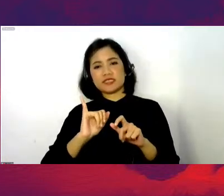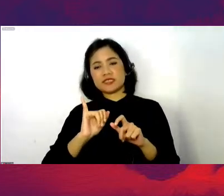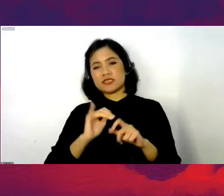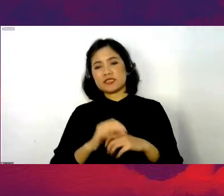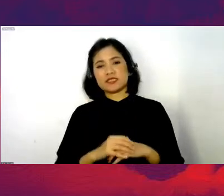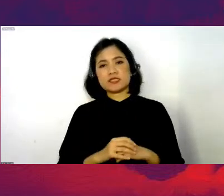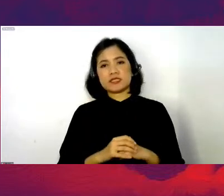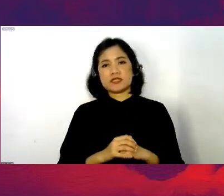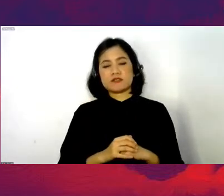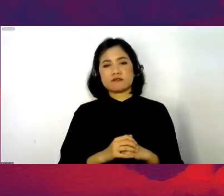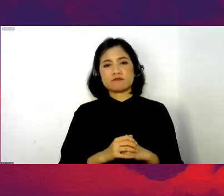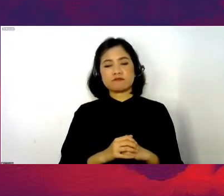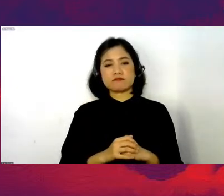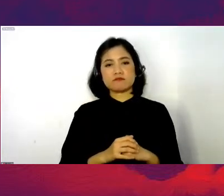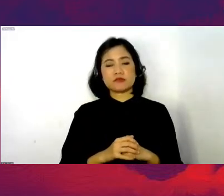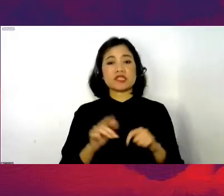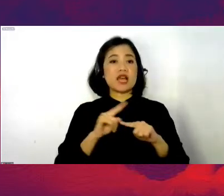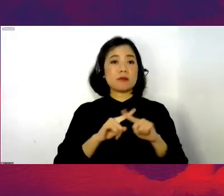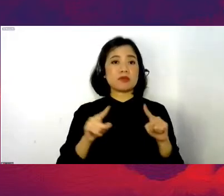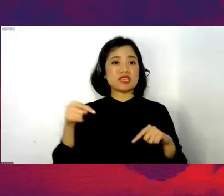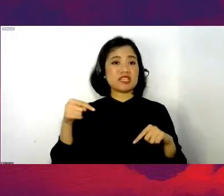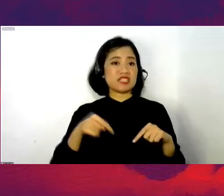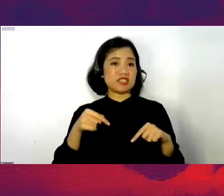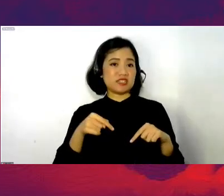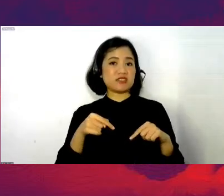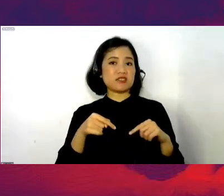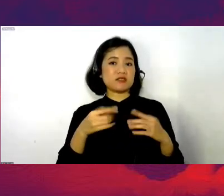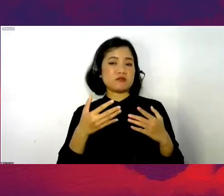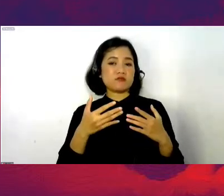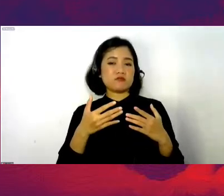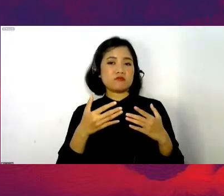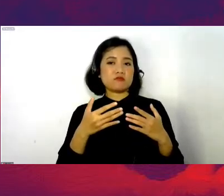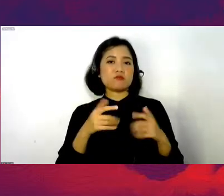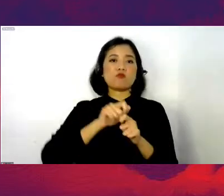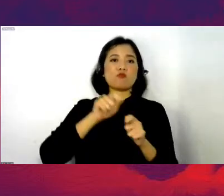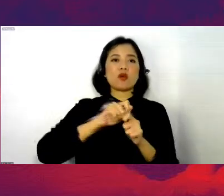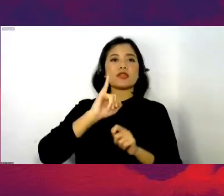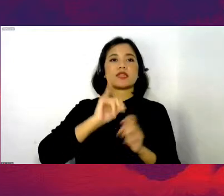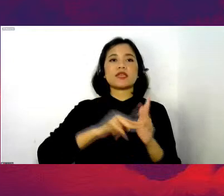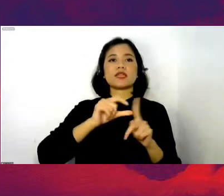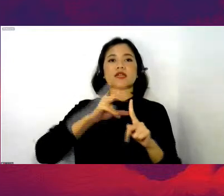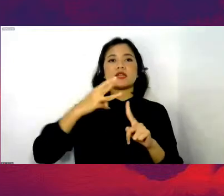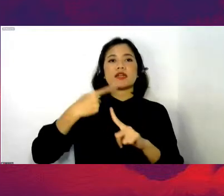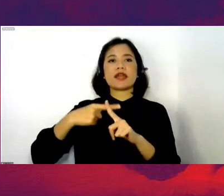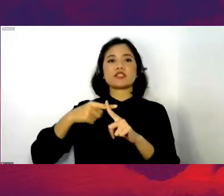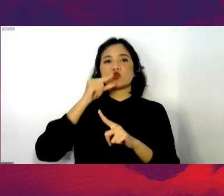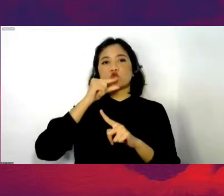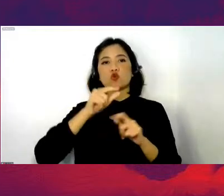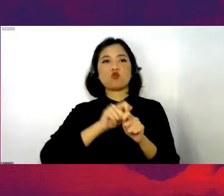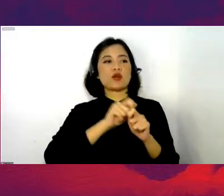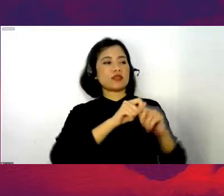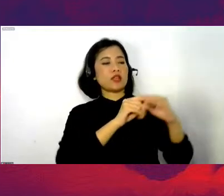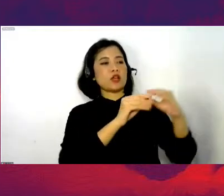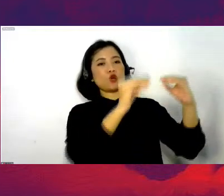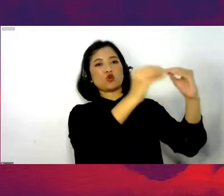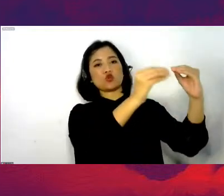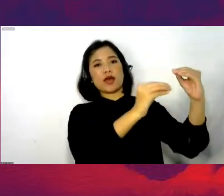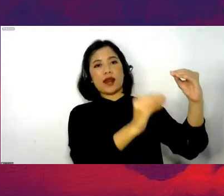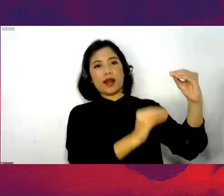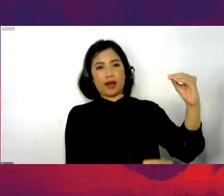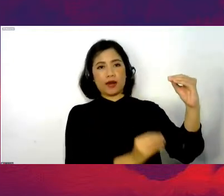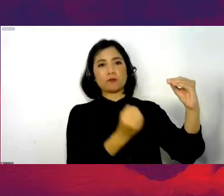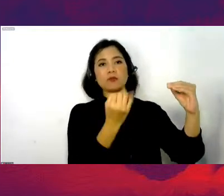time. The comparability of Pak Dede, maybe the next Minister of Finance, we don't know, and Pak Bambang, invested in the 5-6 trillion